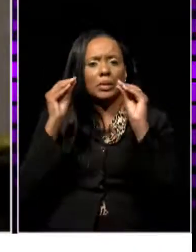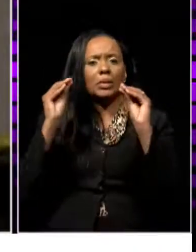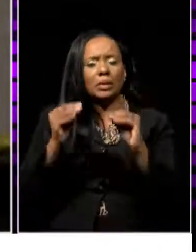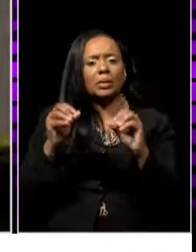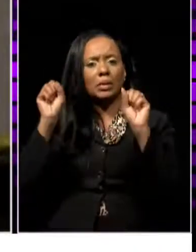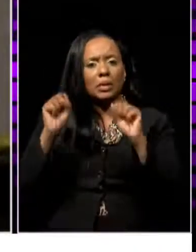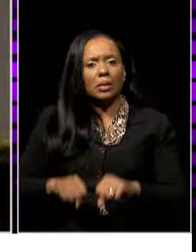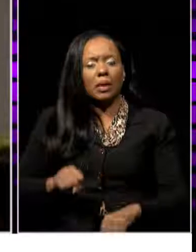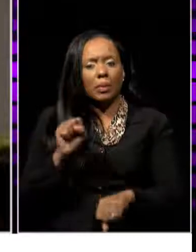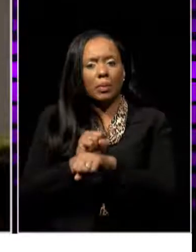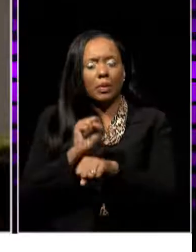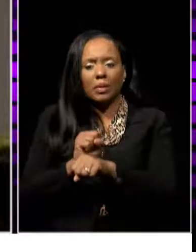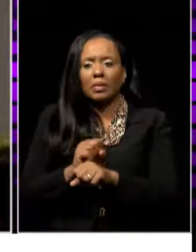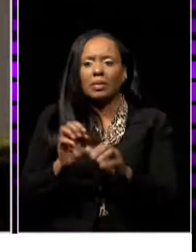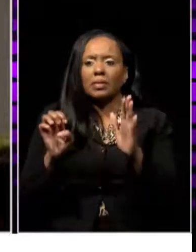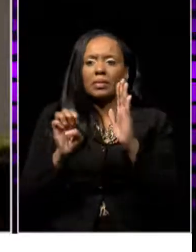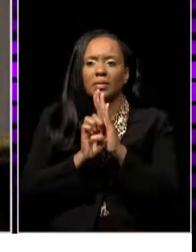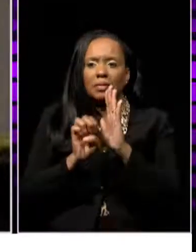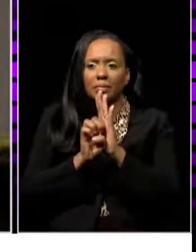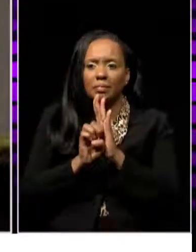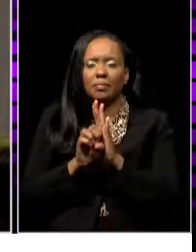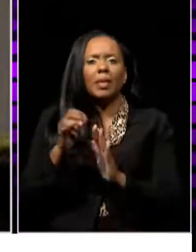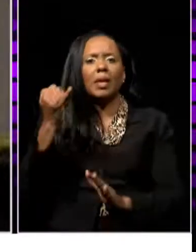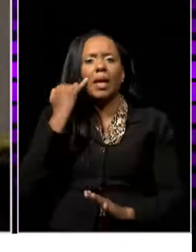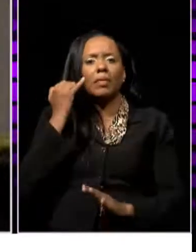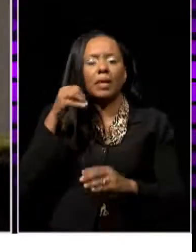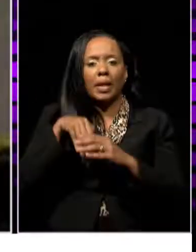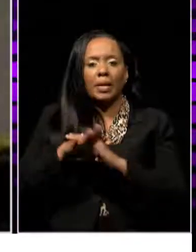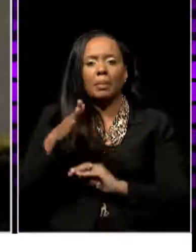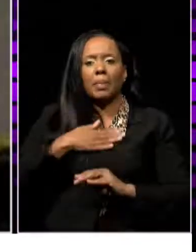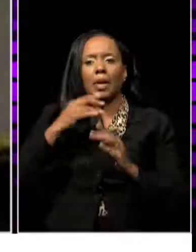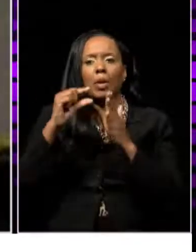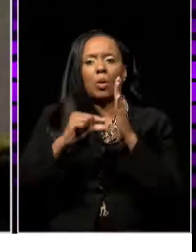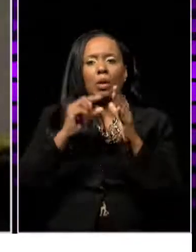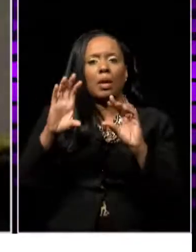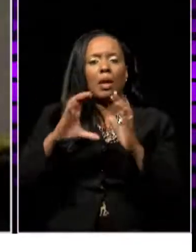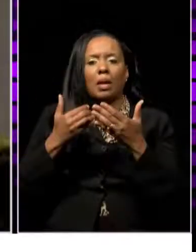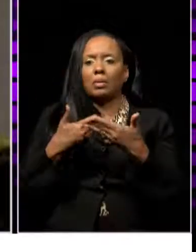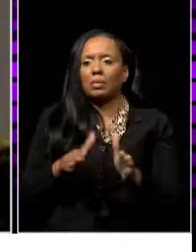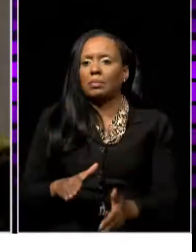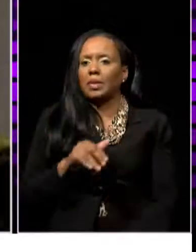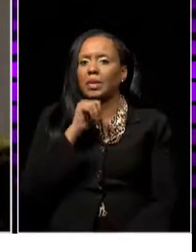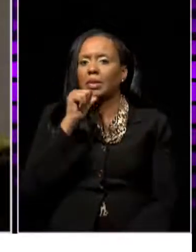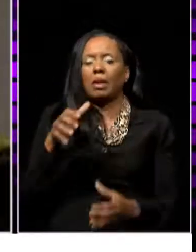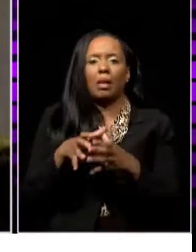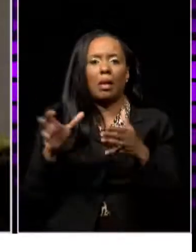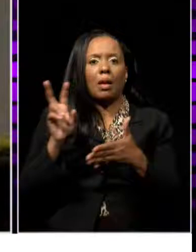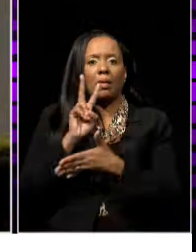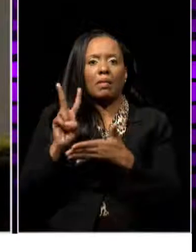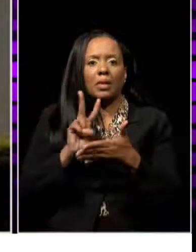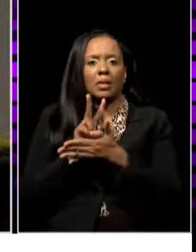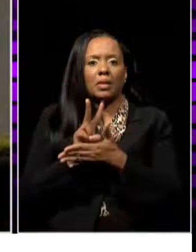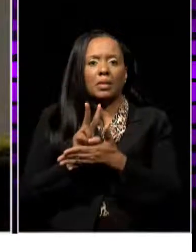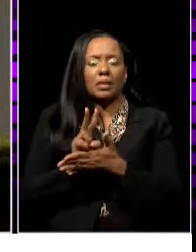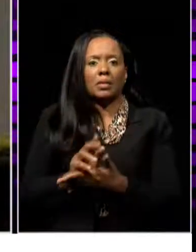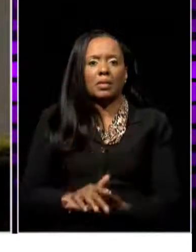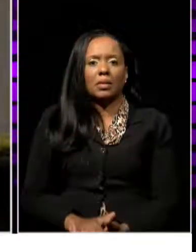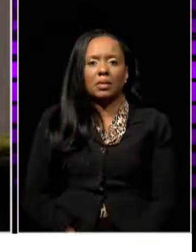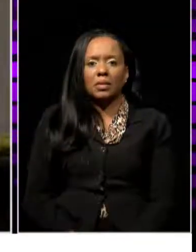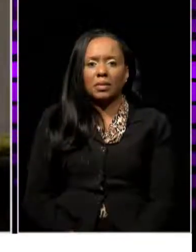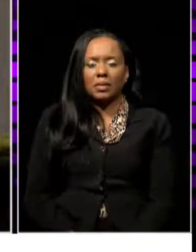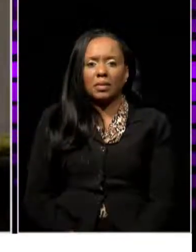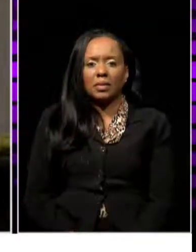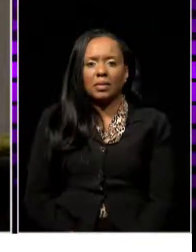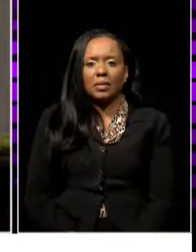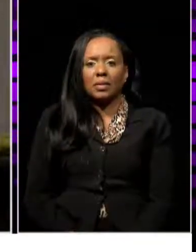is that, like, for example, if you go into my Google Classroom, you're not going to see a lot of videos. That's because if you understand